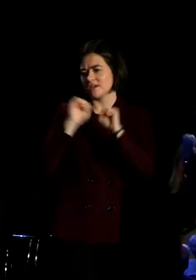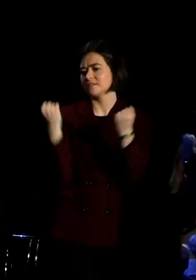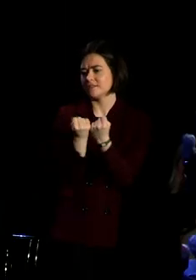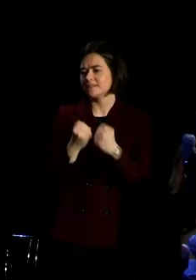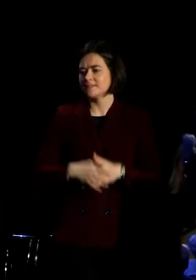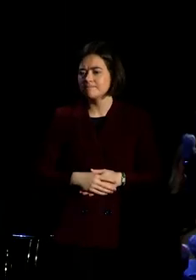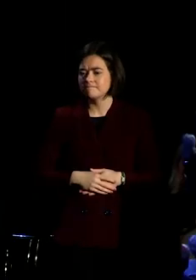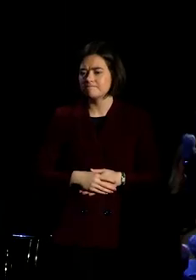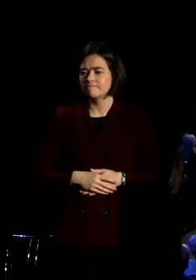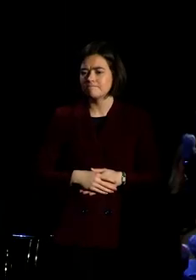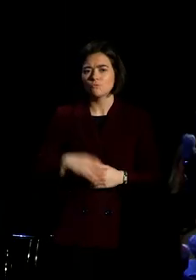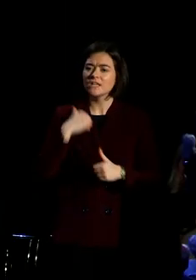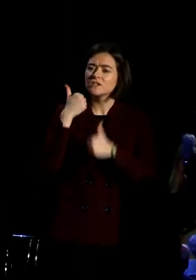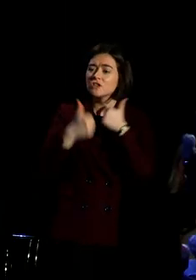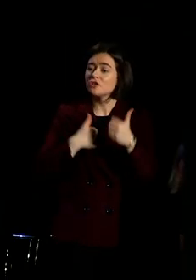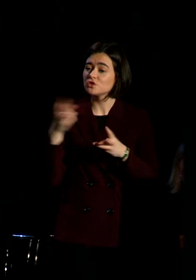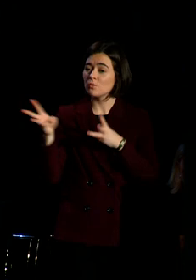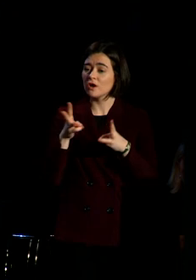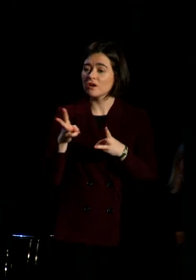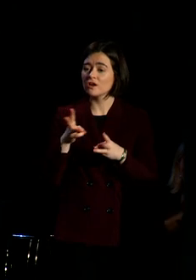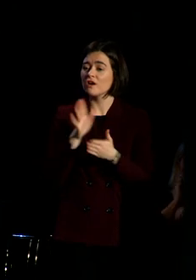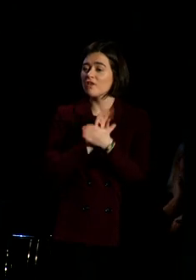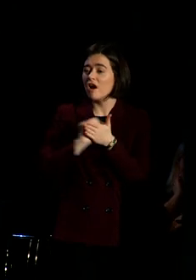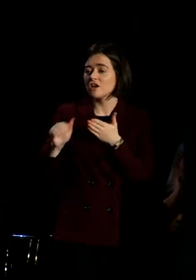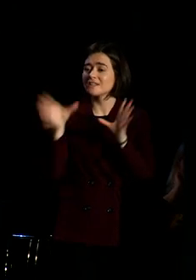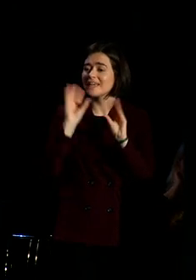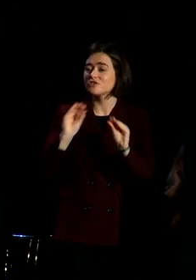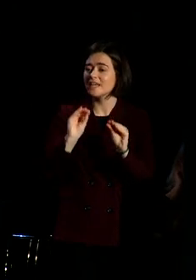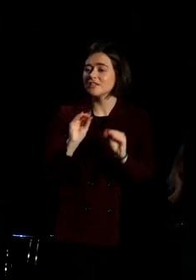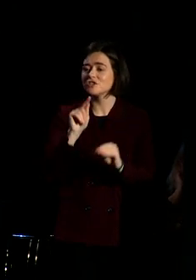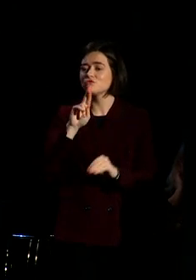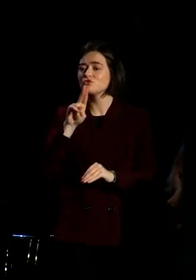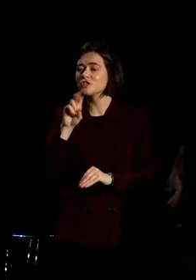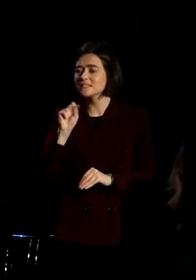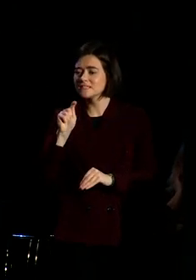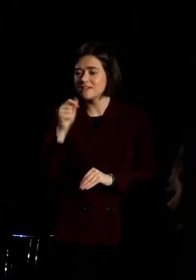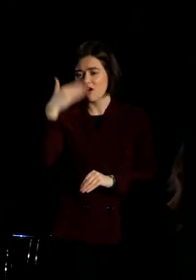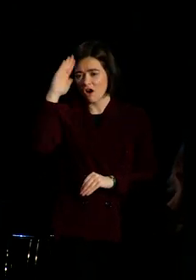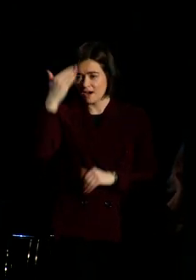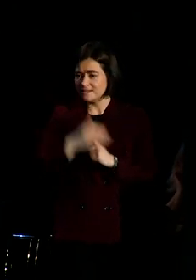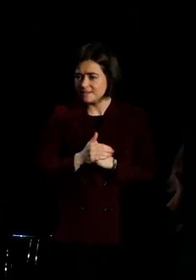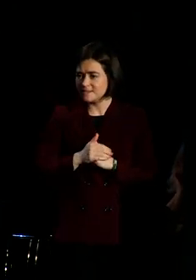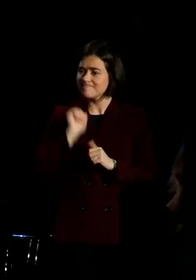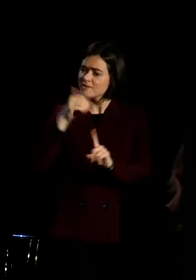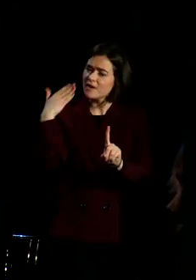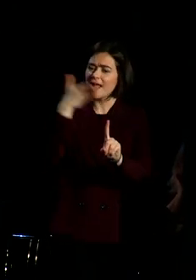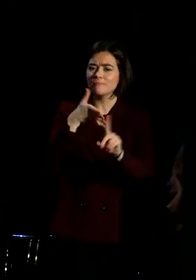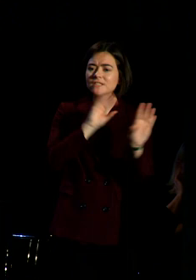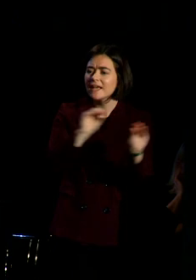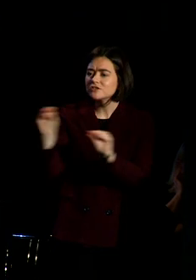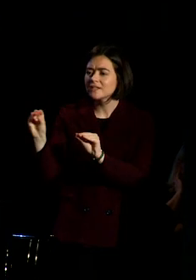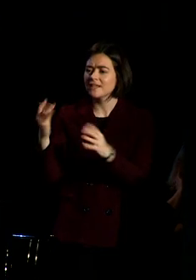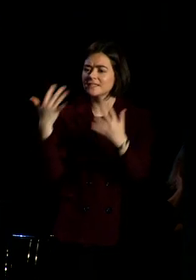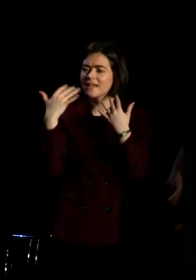work of the Holocaust Education Trust Ireland in its endeavours to re-educate and inform about the